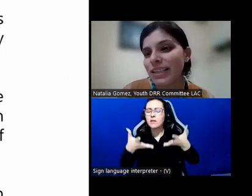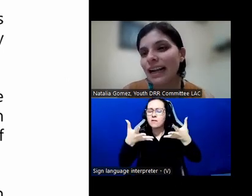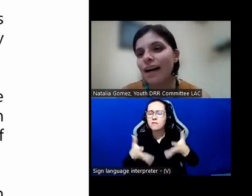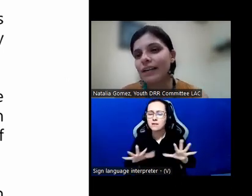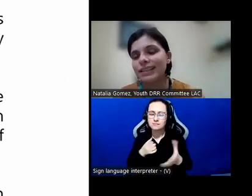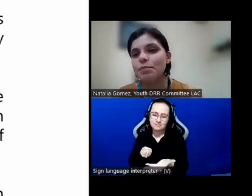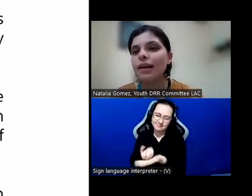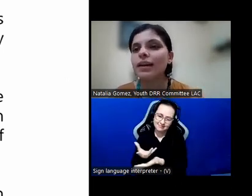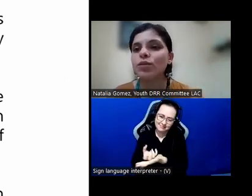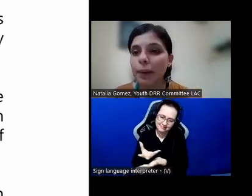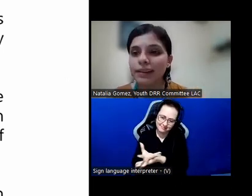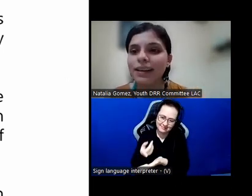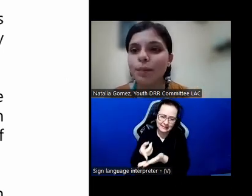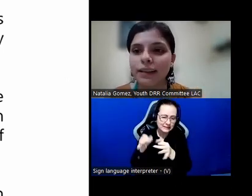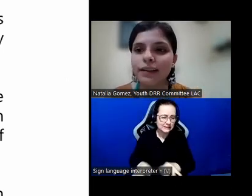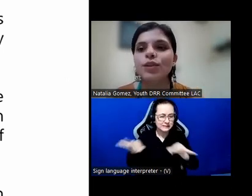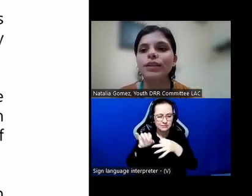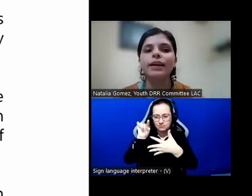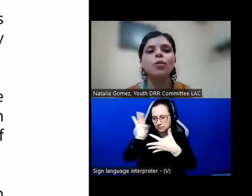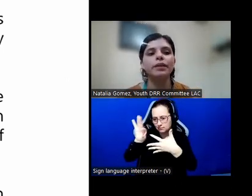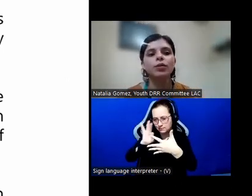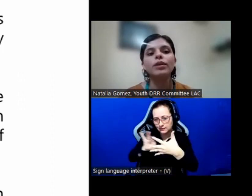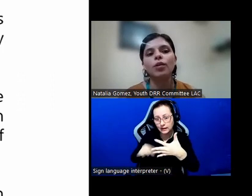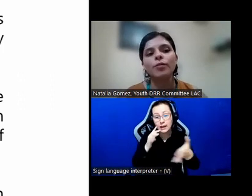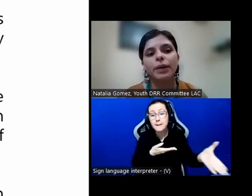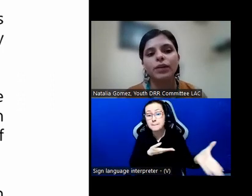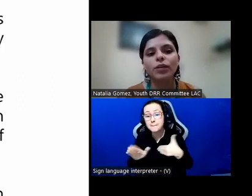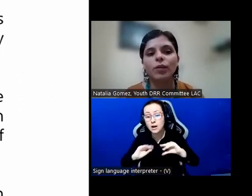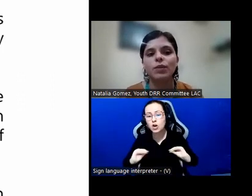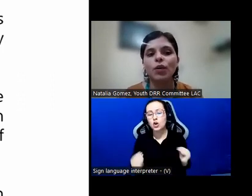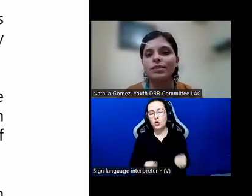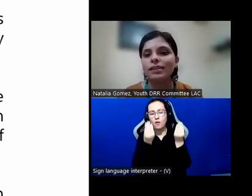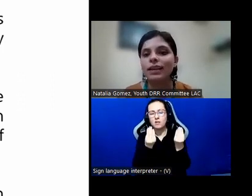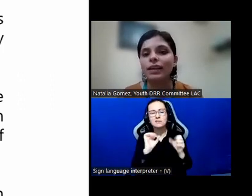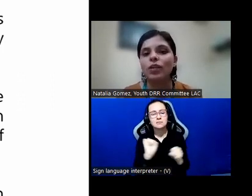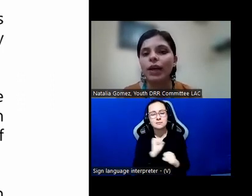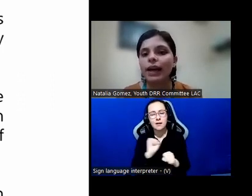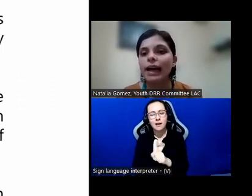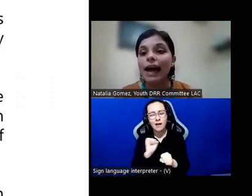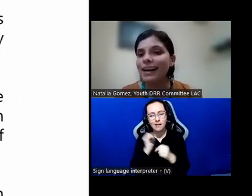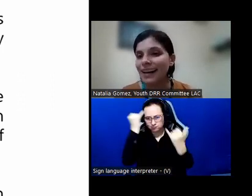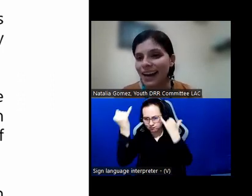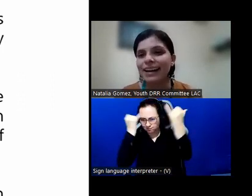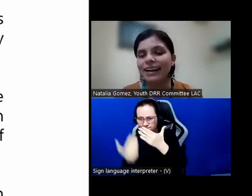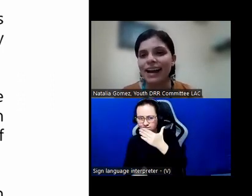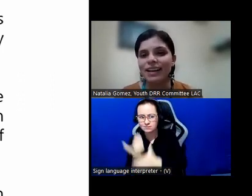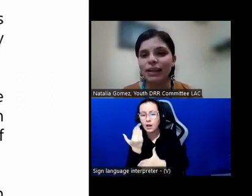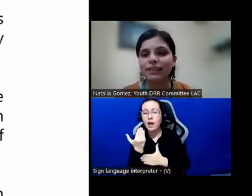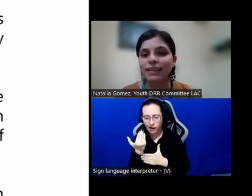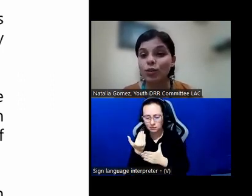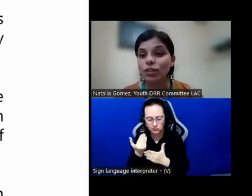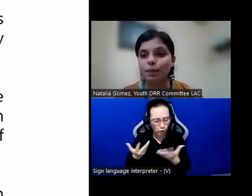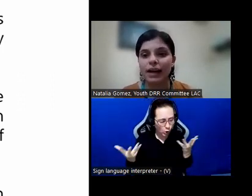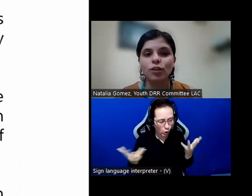finally, key recommendations, which are also part of the action plan of youth in regards to innovation, science, and